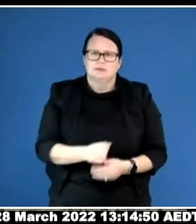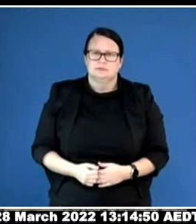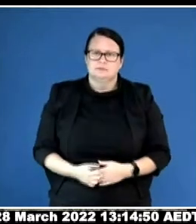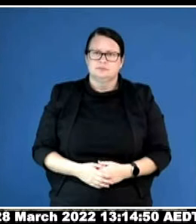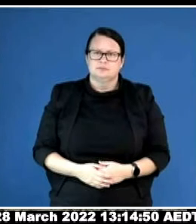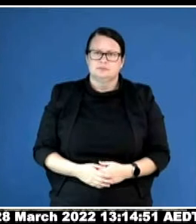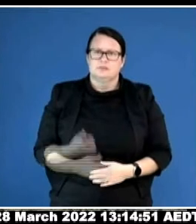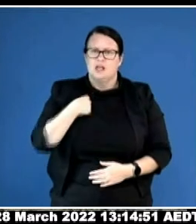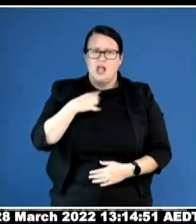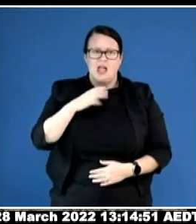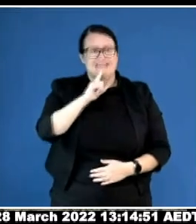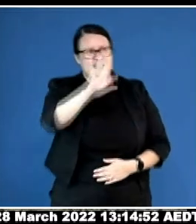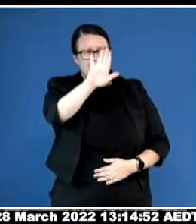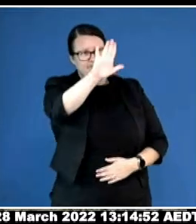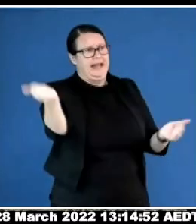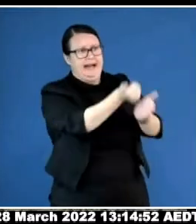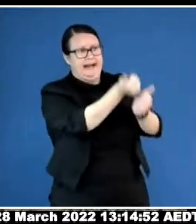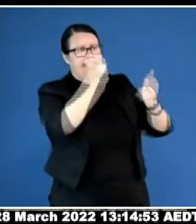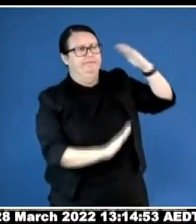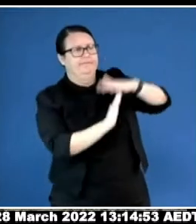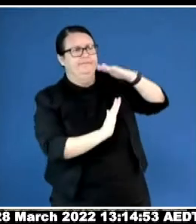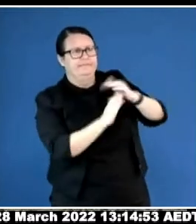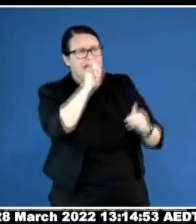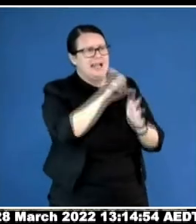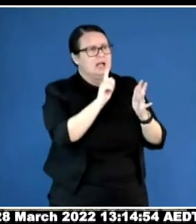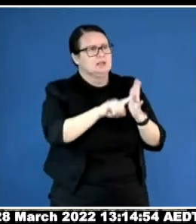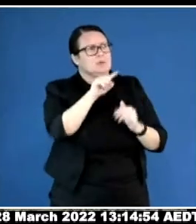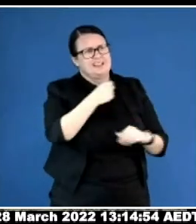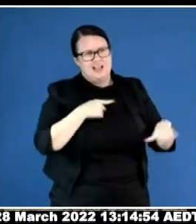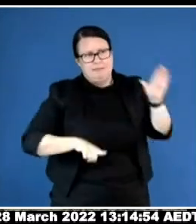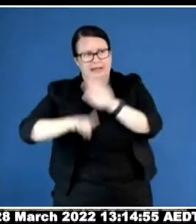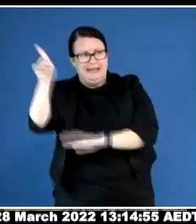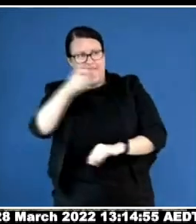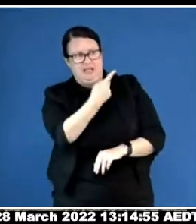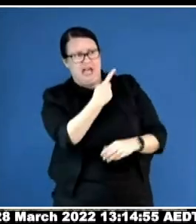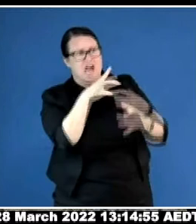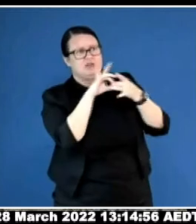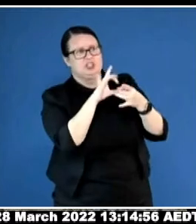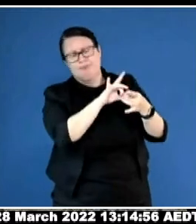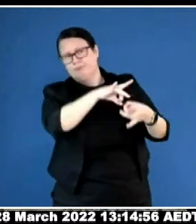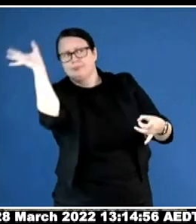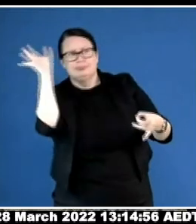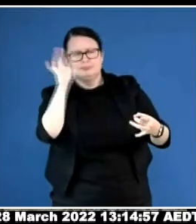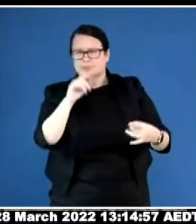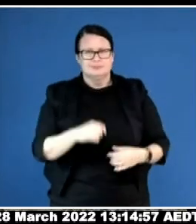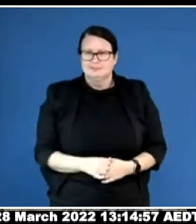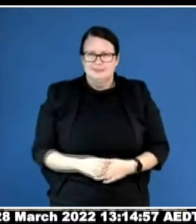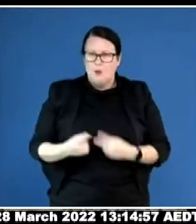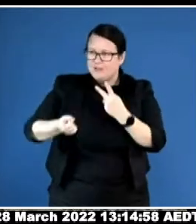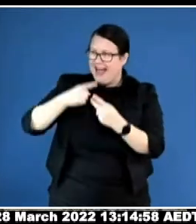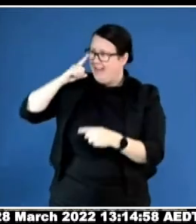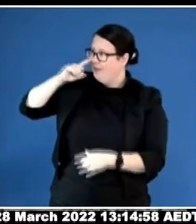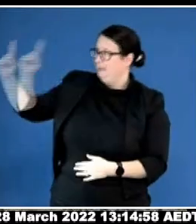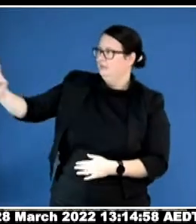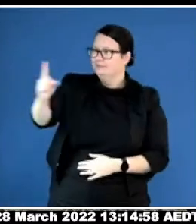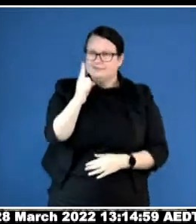enough. I can't do this anymore. I'm leaving. The relationship is over. It took other people to step in. And while